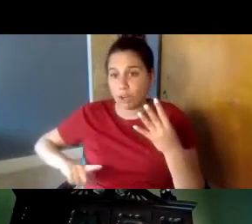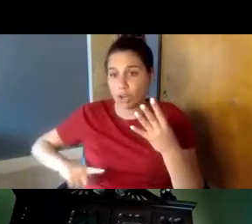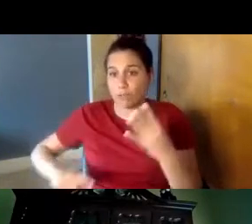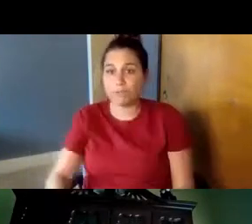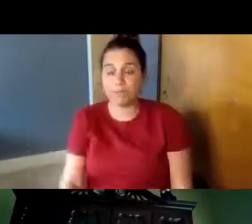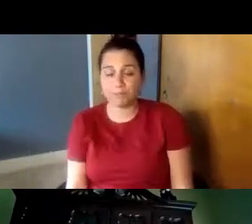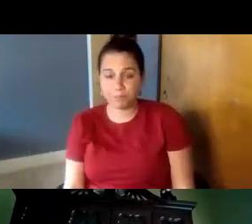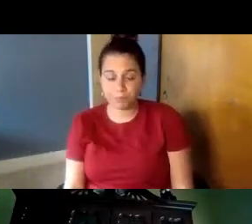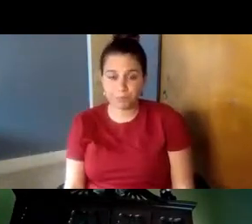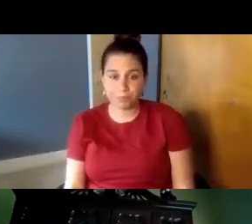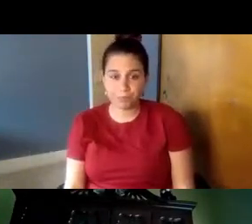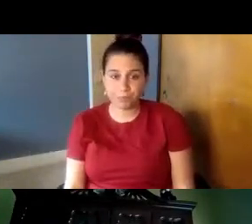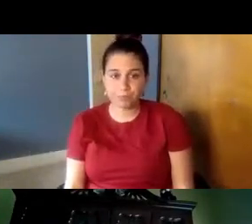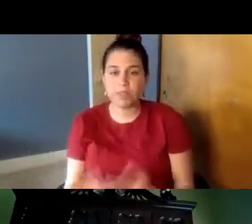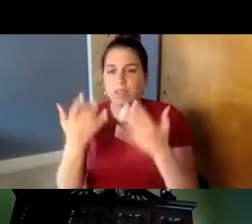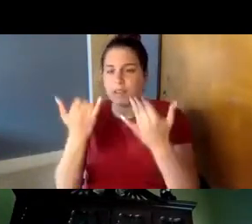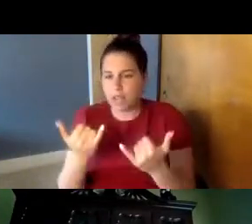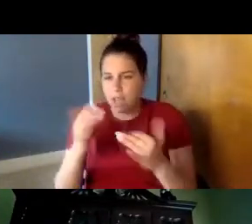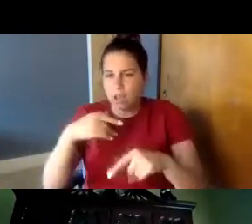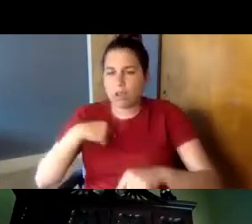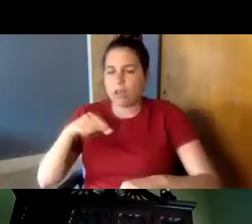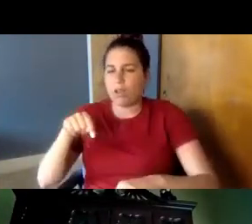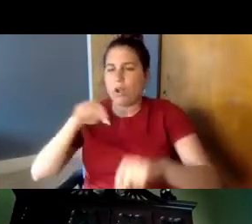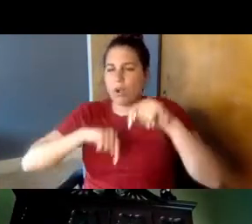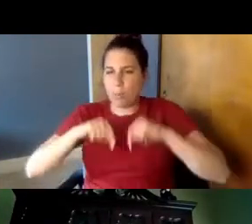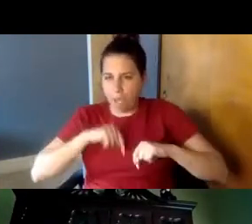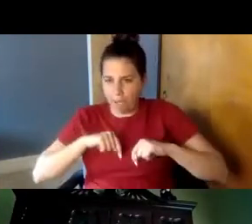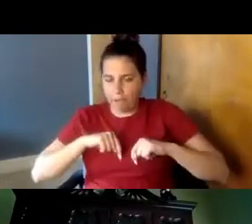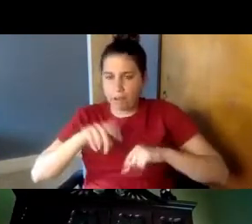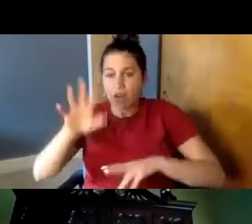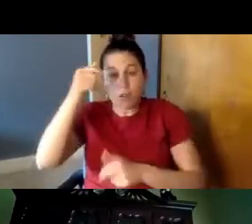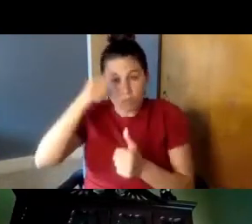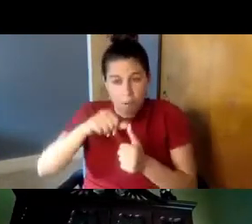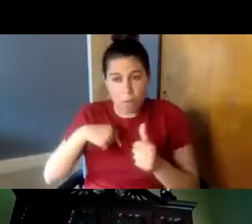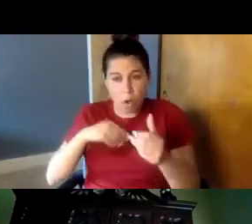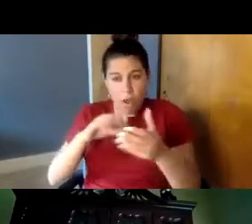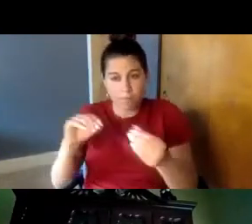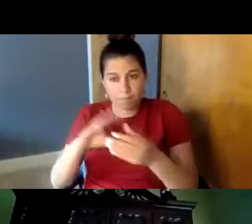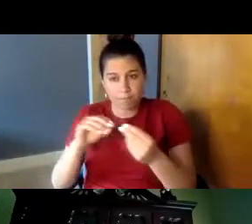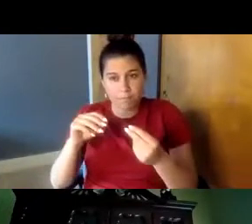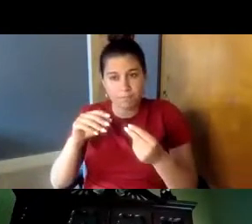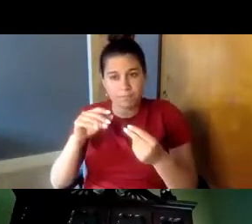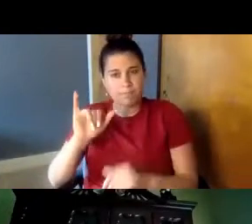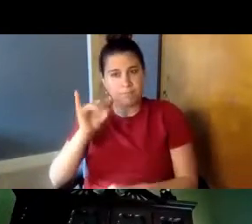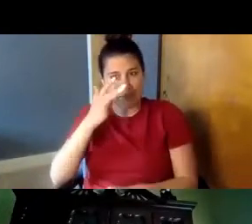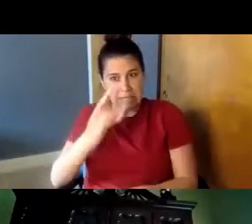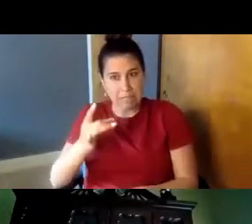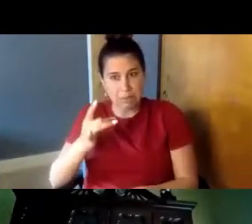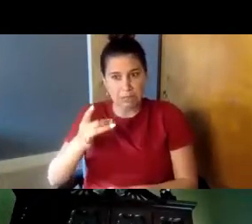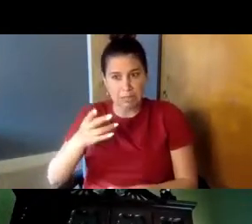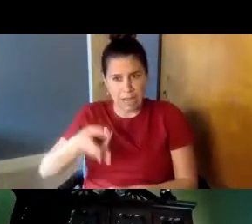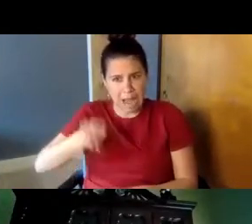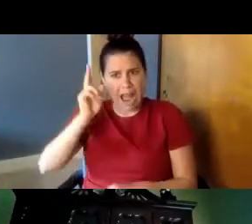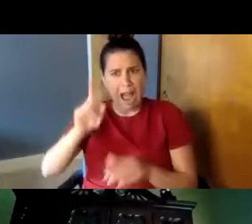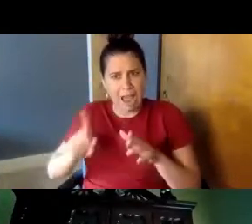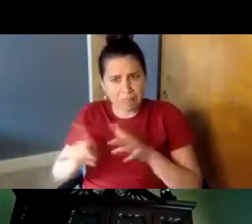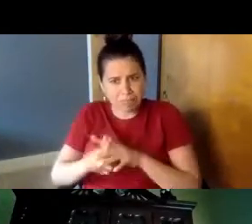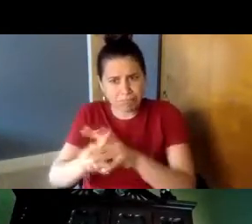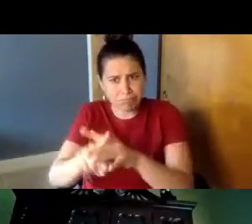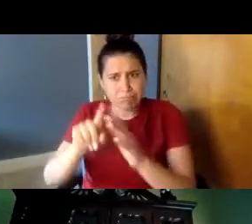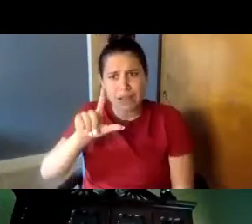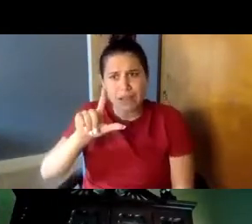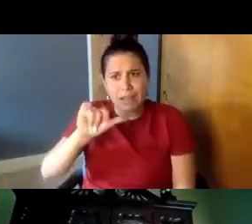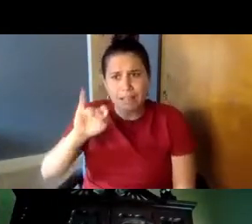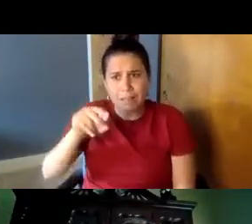Just to go back for 1 second, I mentioned the unique high incidence rate of lymphoma in the